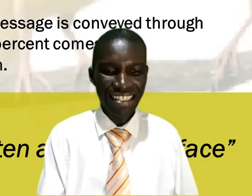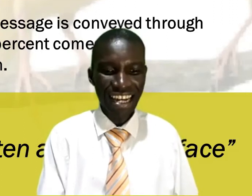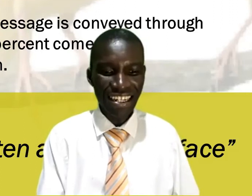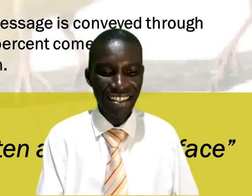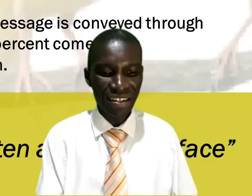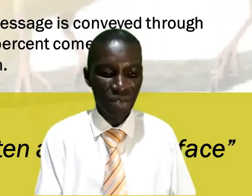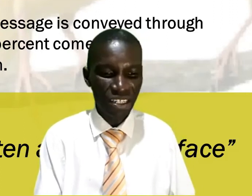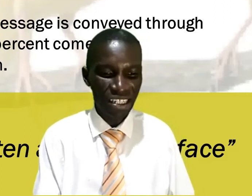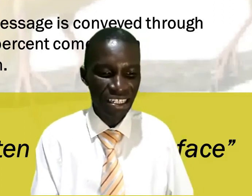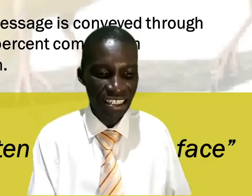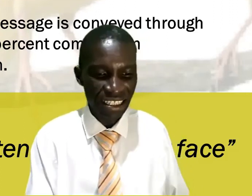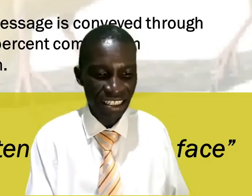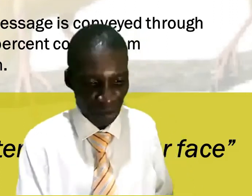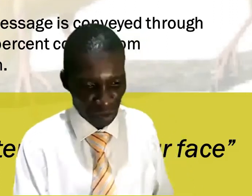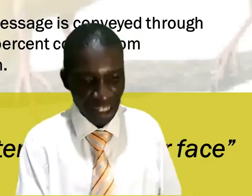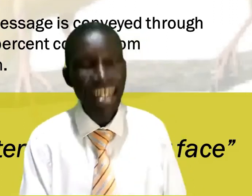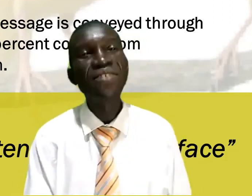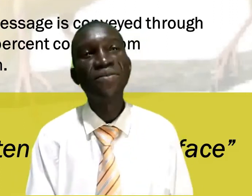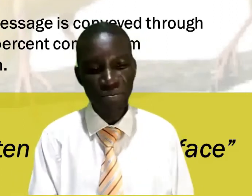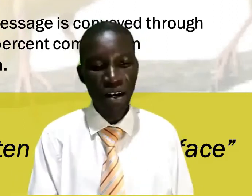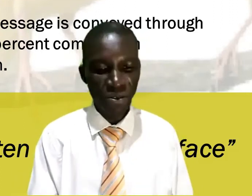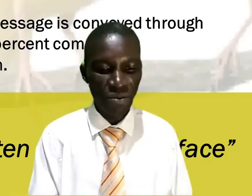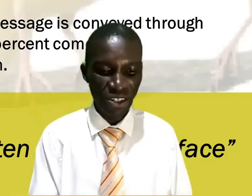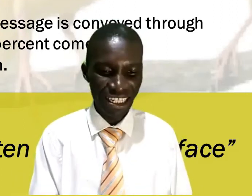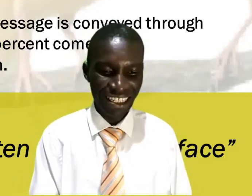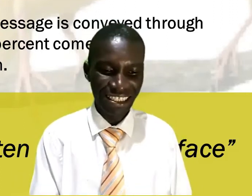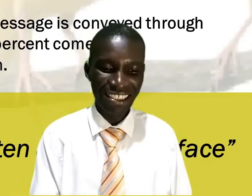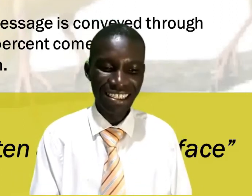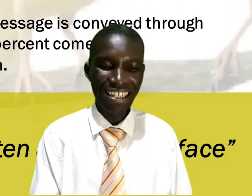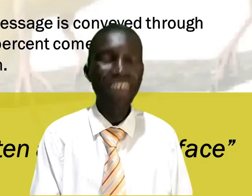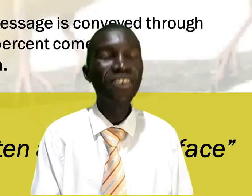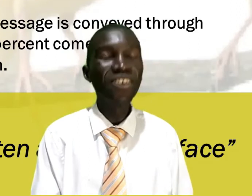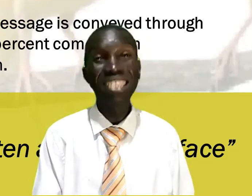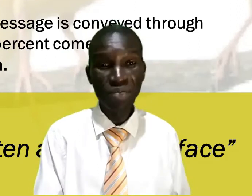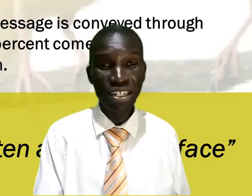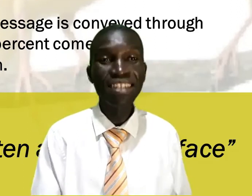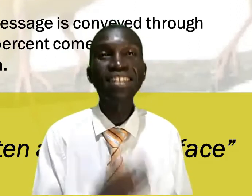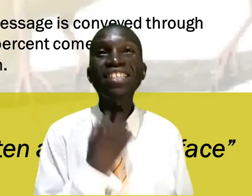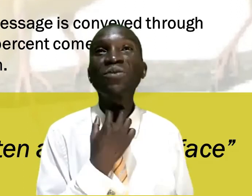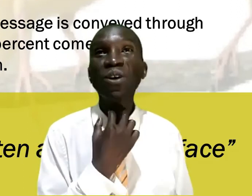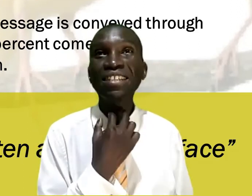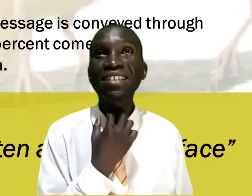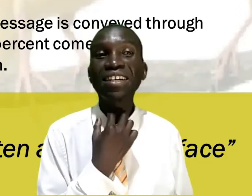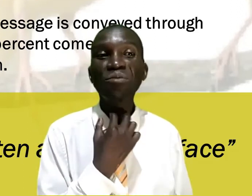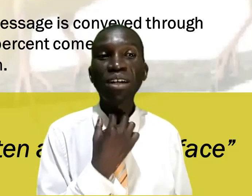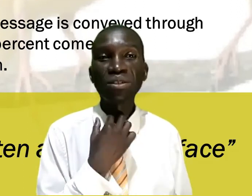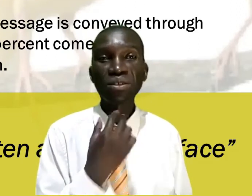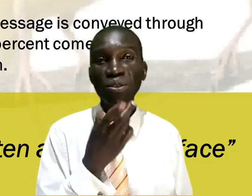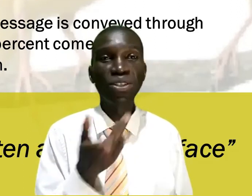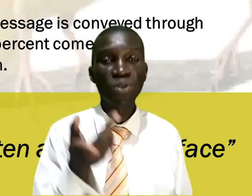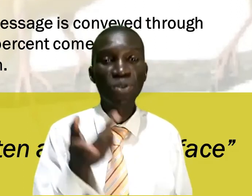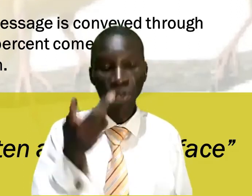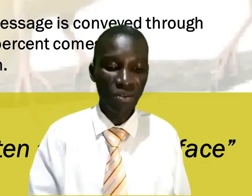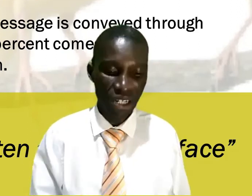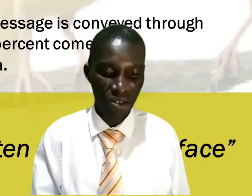communication is 93% non-verbal communication. Only 7% is the voice, but